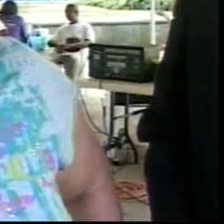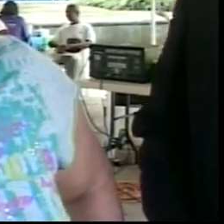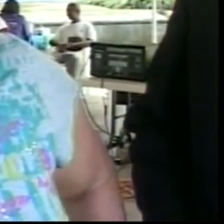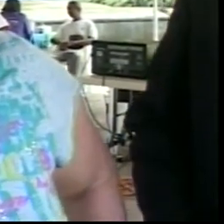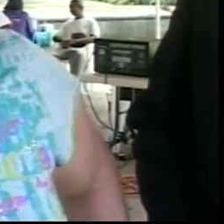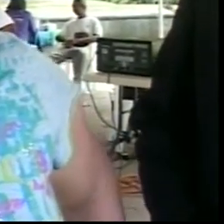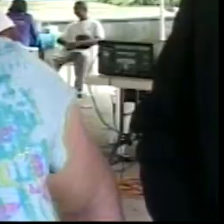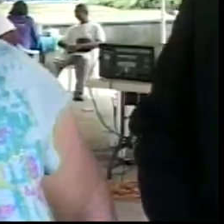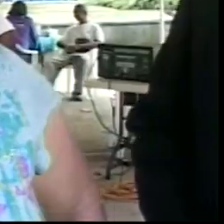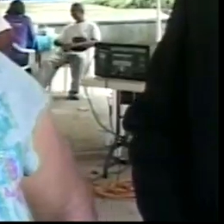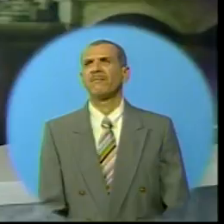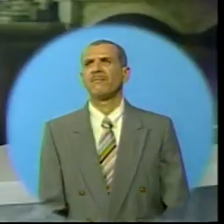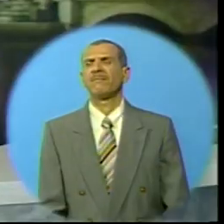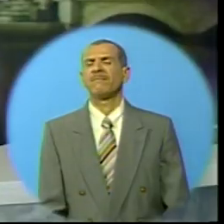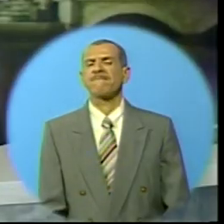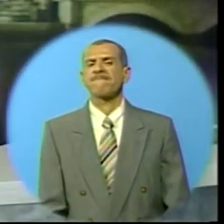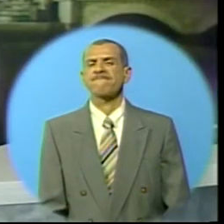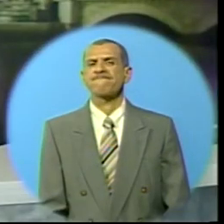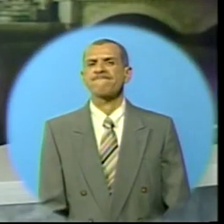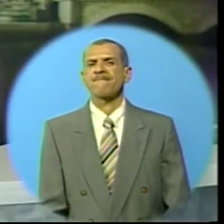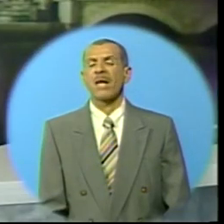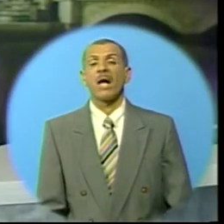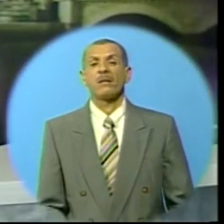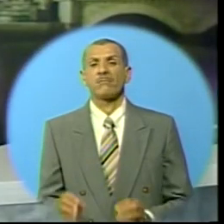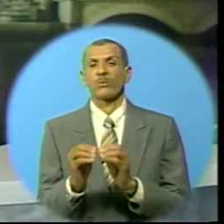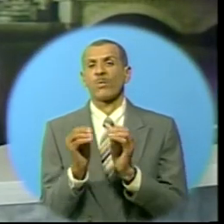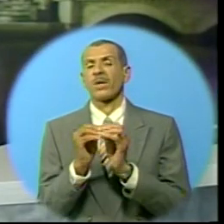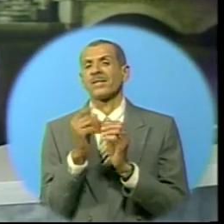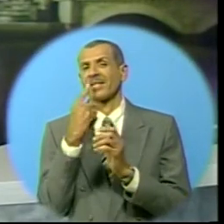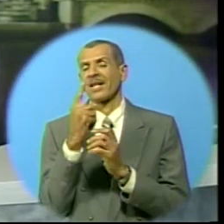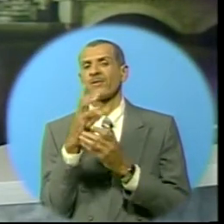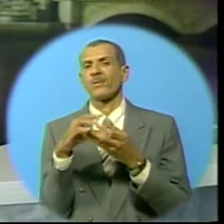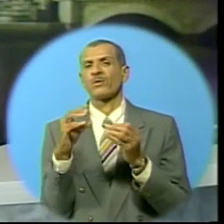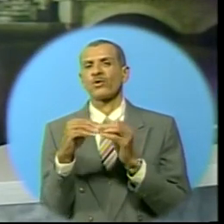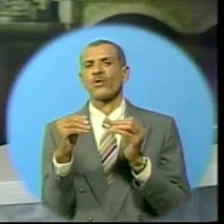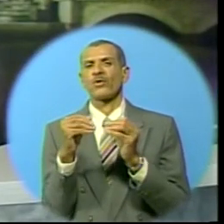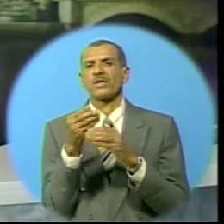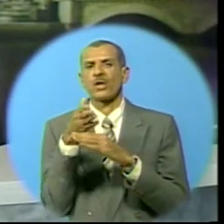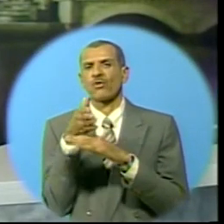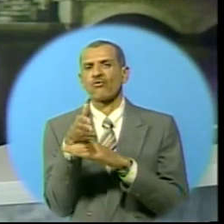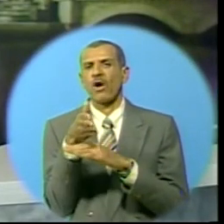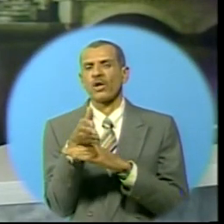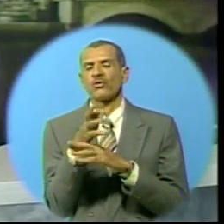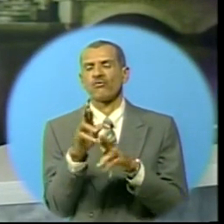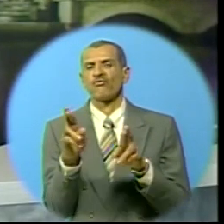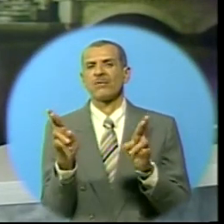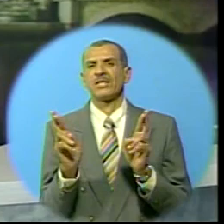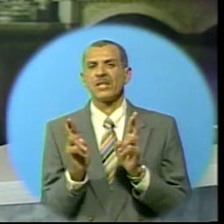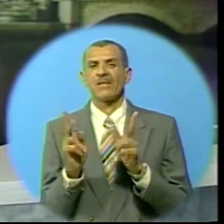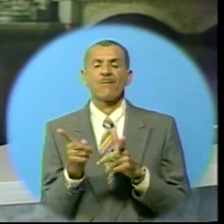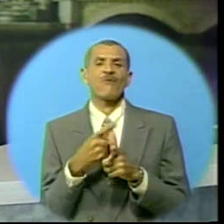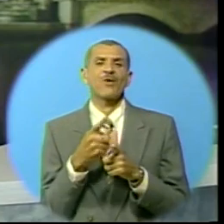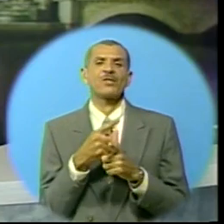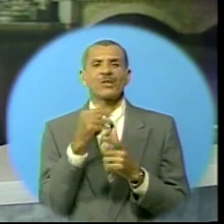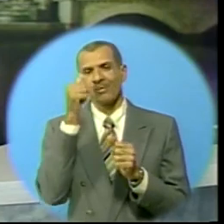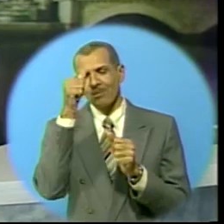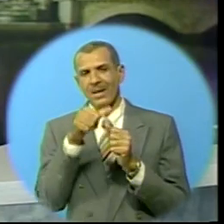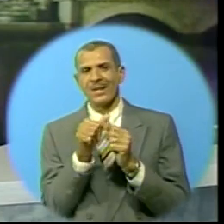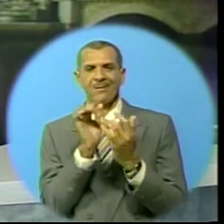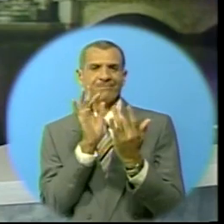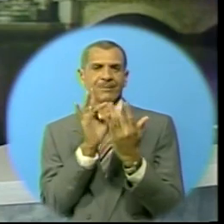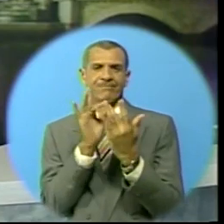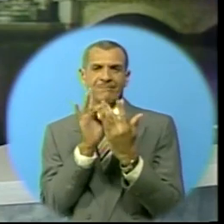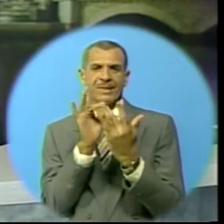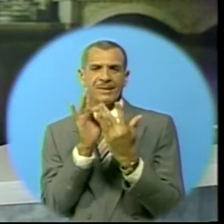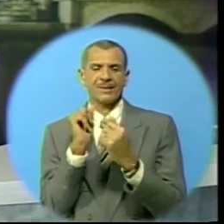just outrageous. Still to come, a look at some of the stories making headlines across the region. But first, a reminder that we want